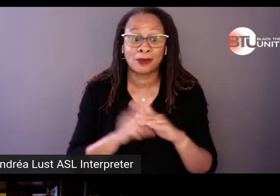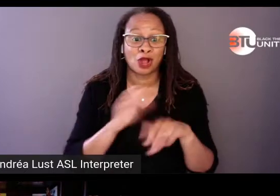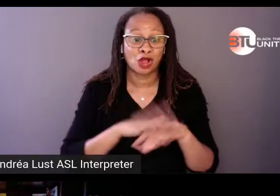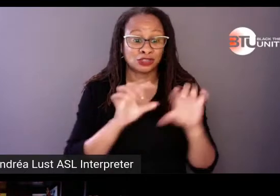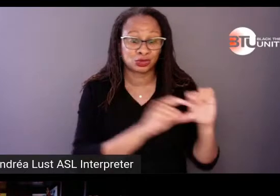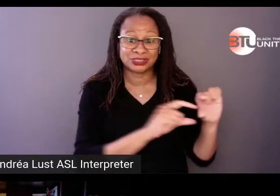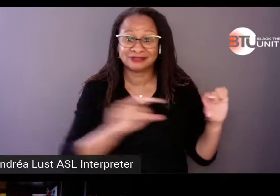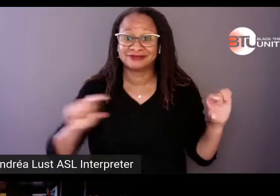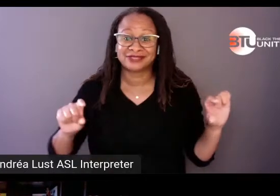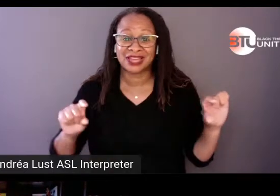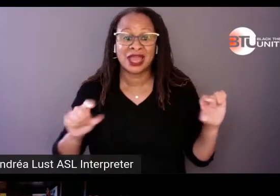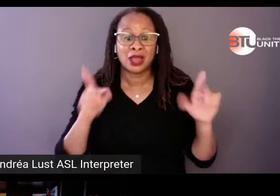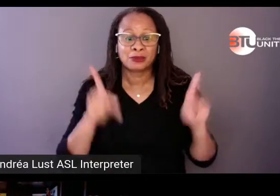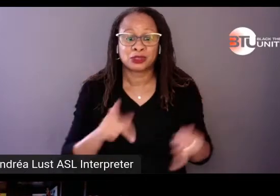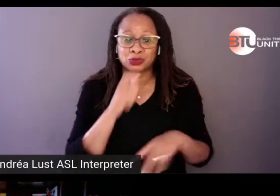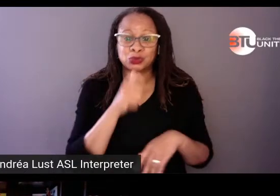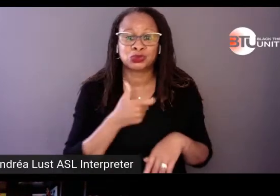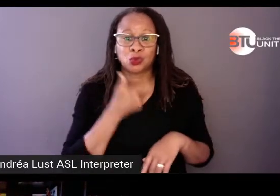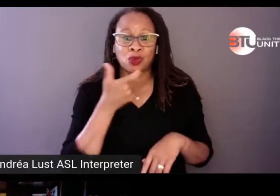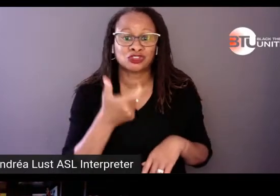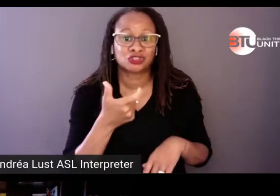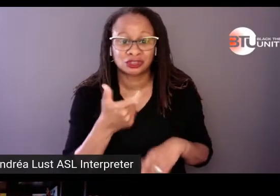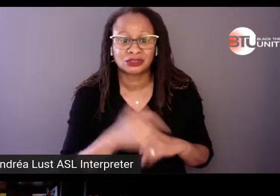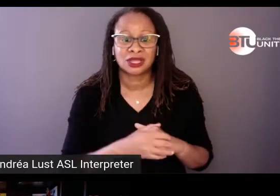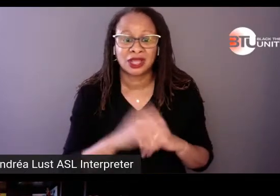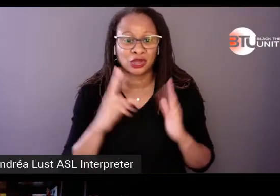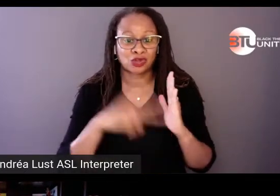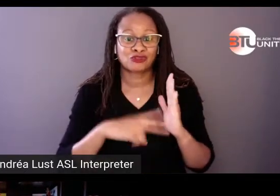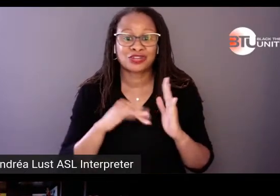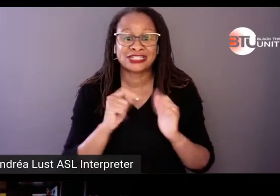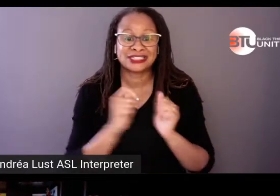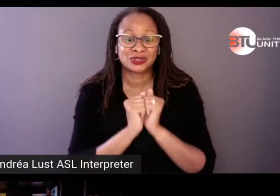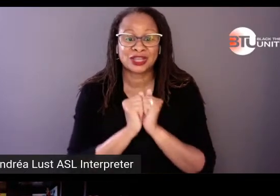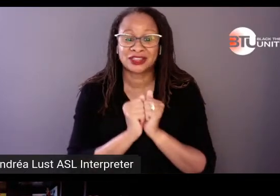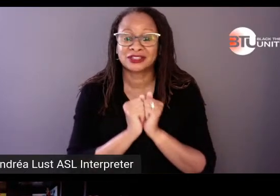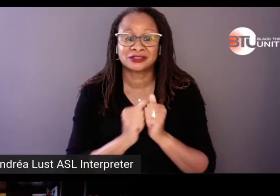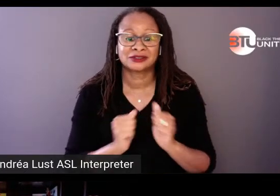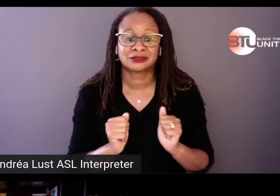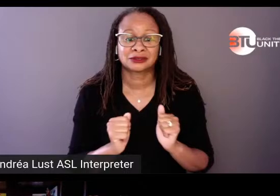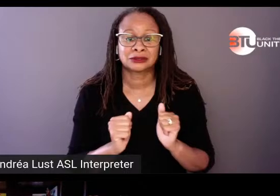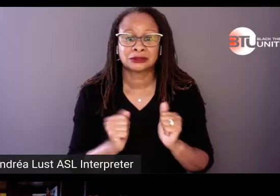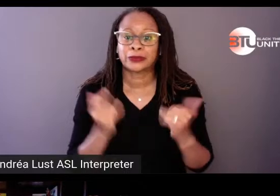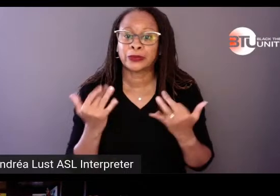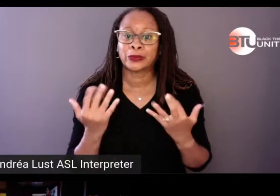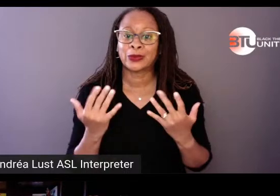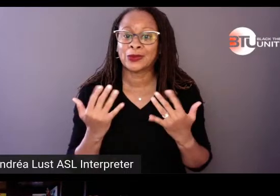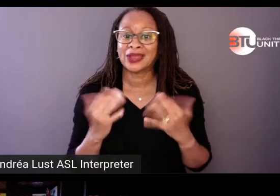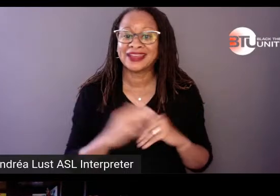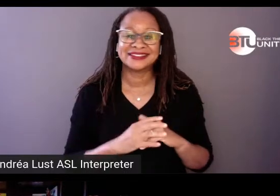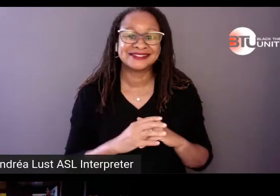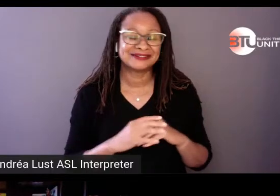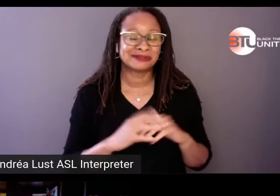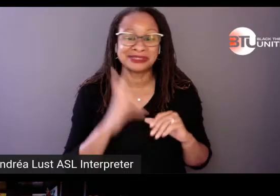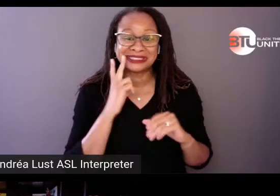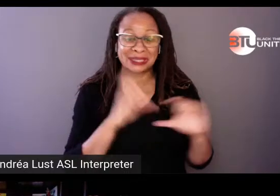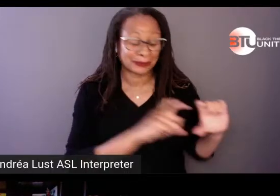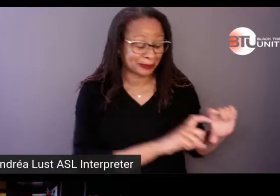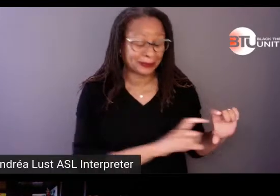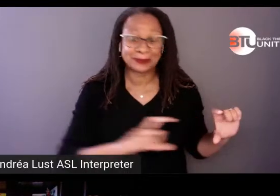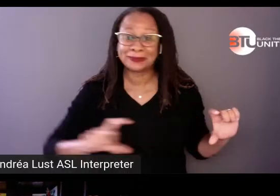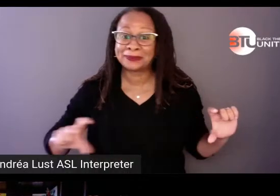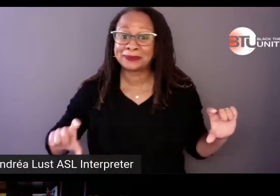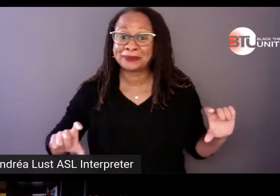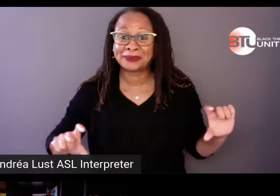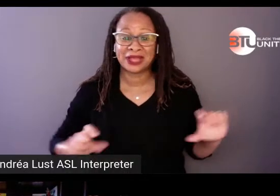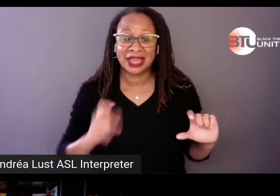from someone who's watching, and we can read it together. And yep. I will wait till it comes up. And